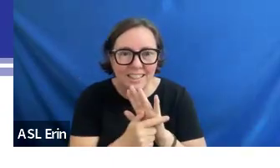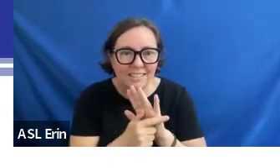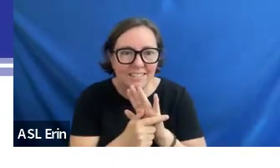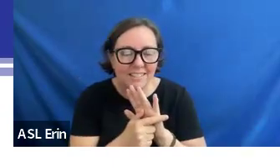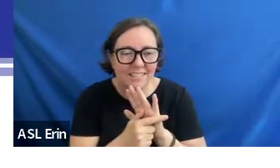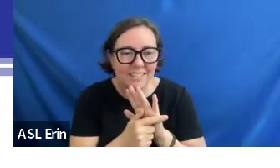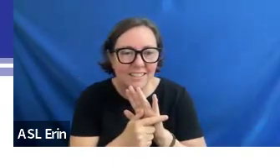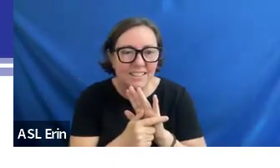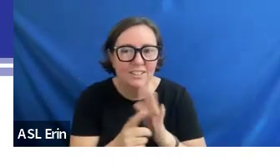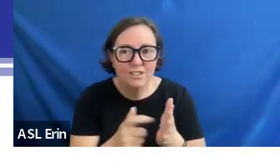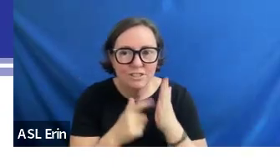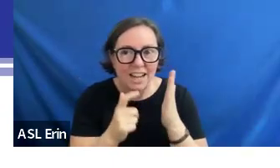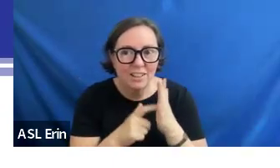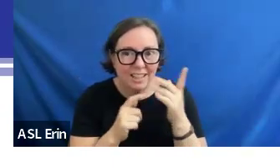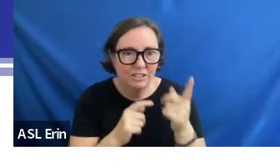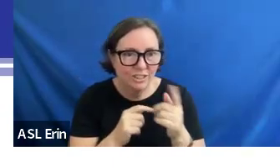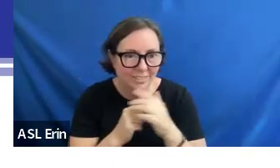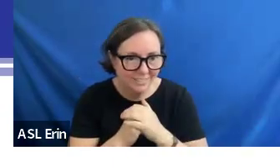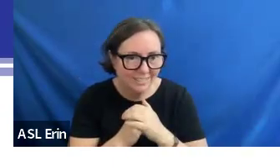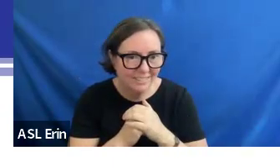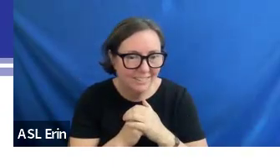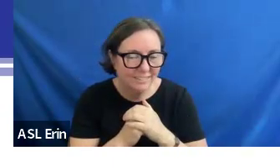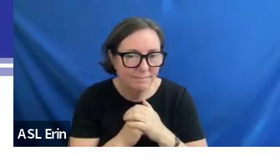uh, regulations here.